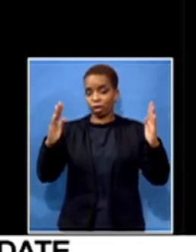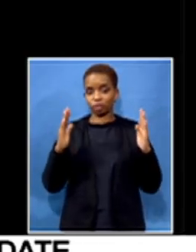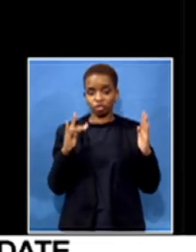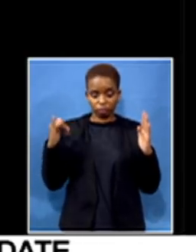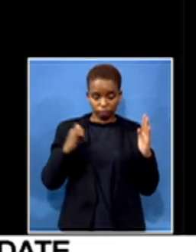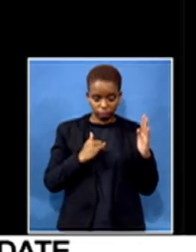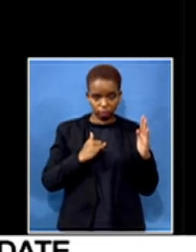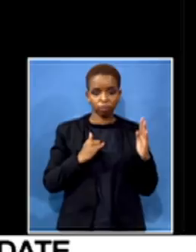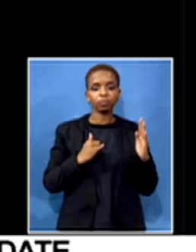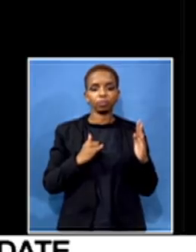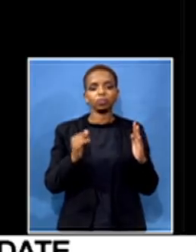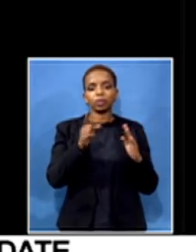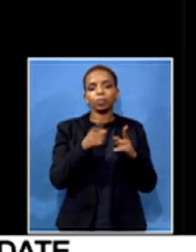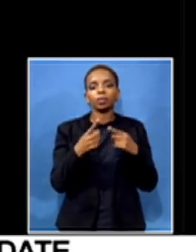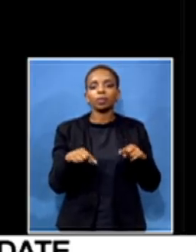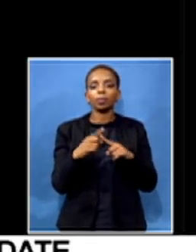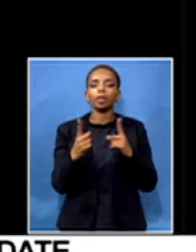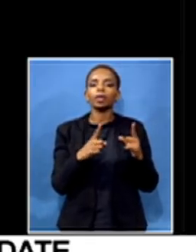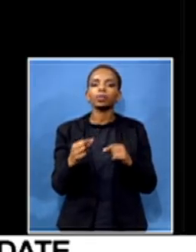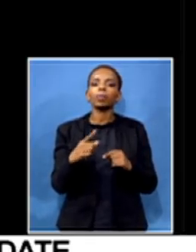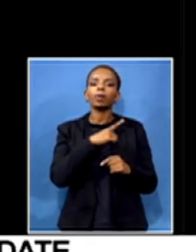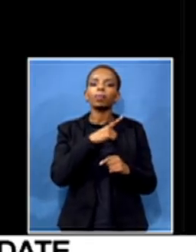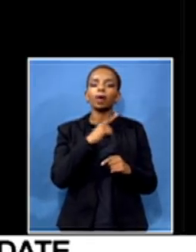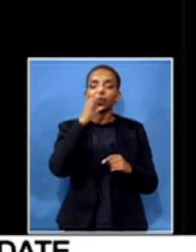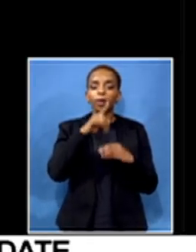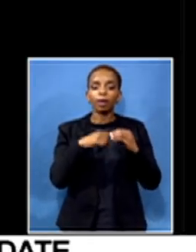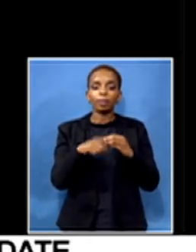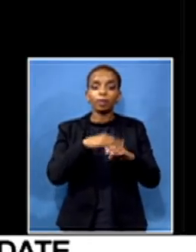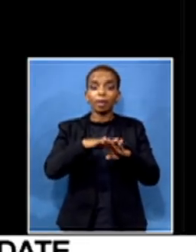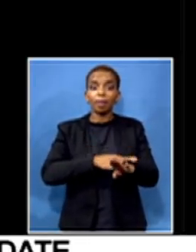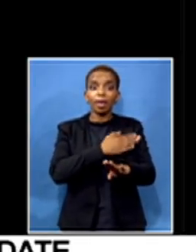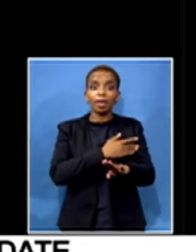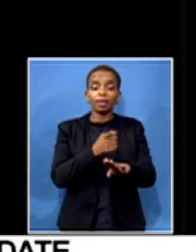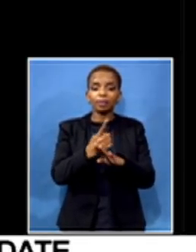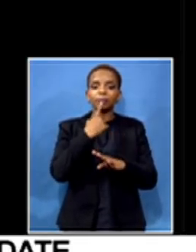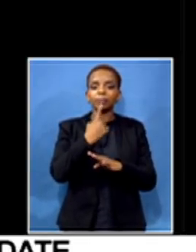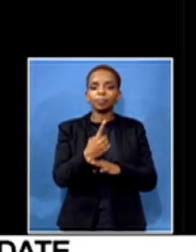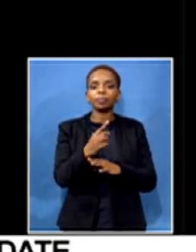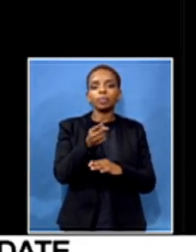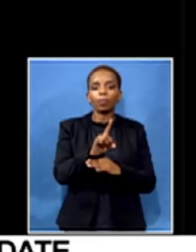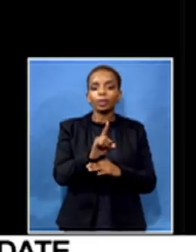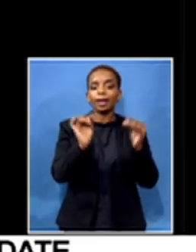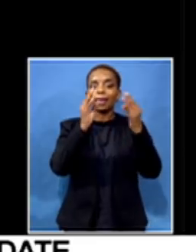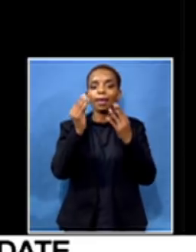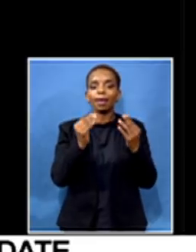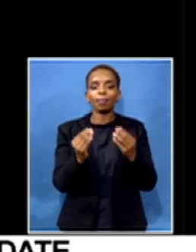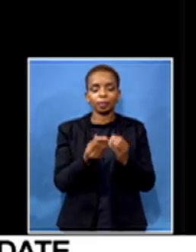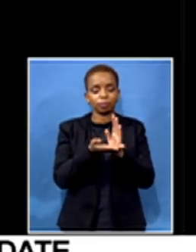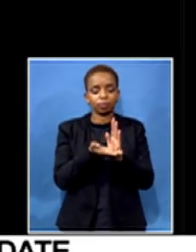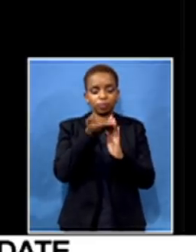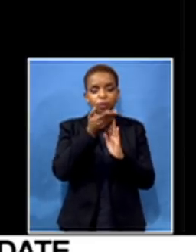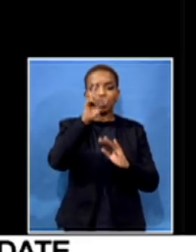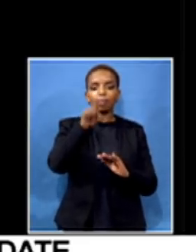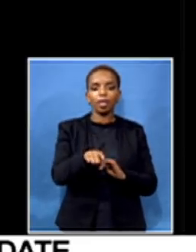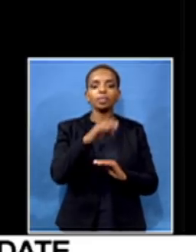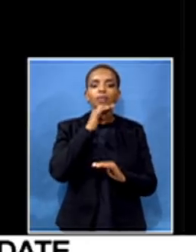talk about uptake of beds, we're basically saying we need to increase those numbers. So part of the issue in the Western Cape is the